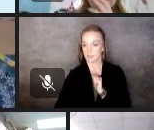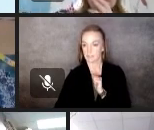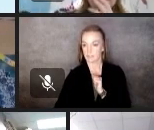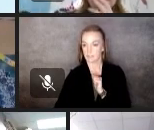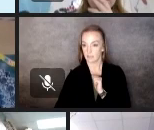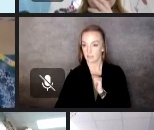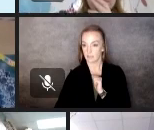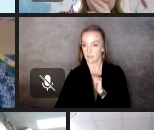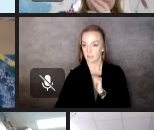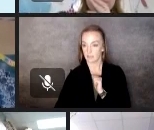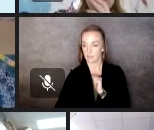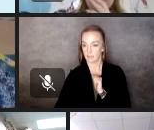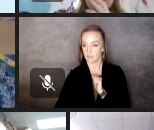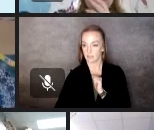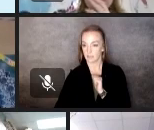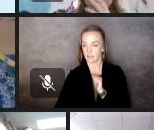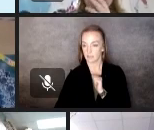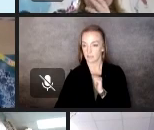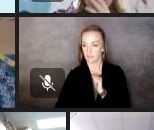I may have said that.